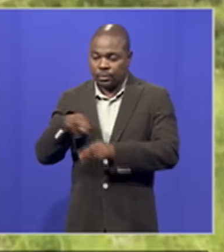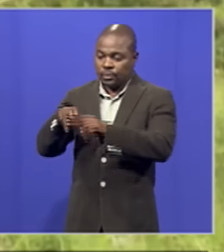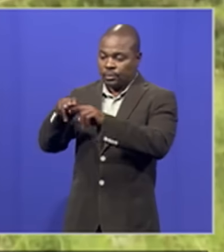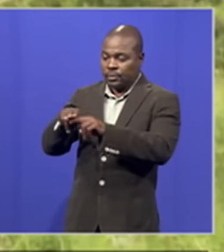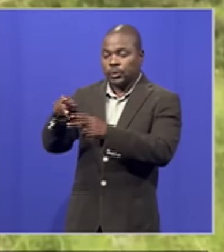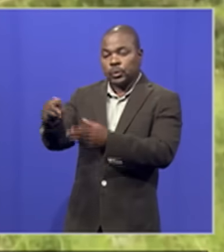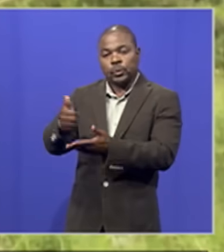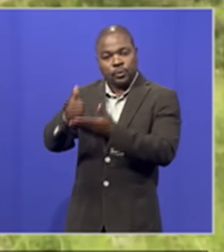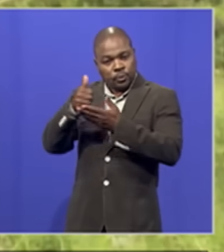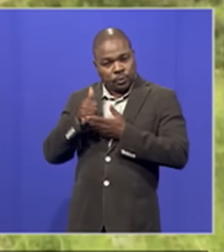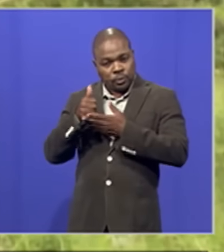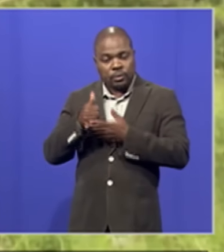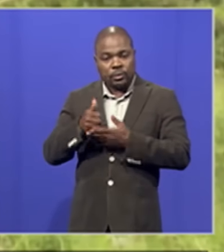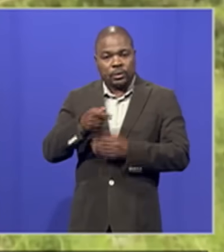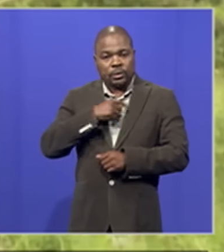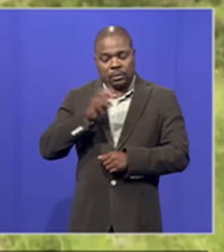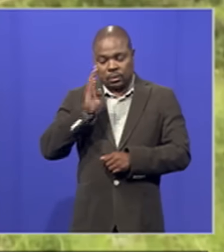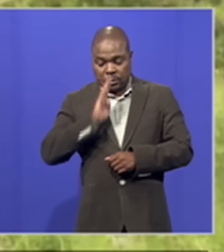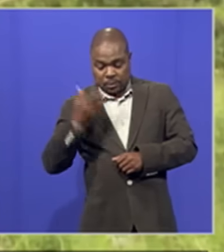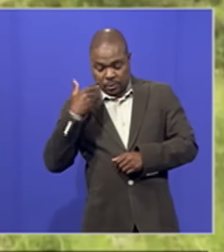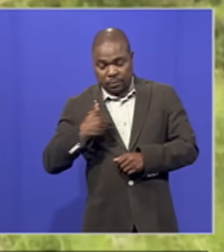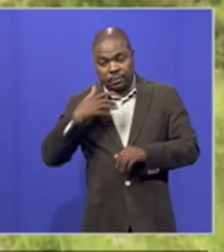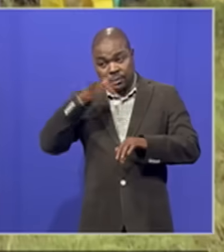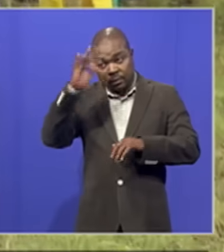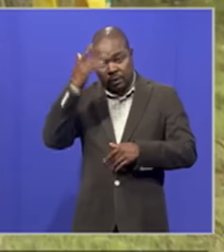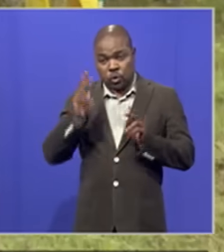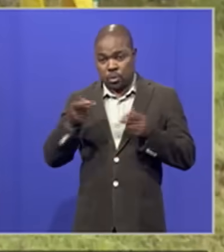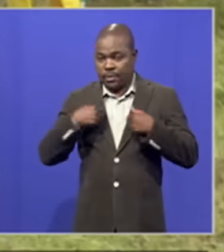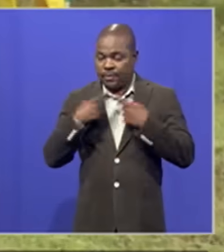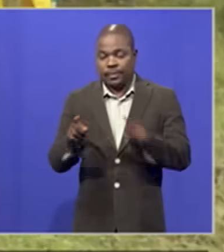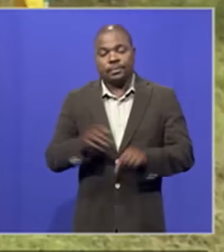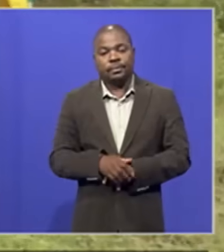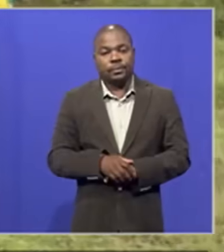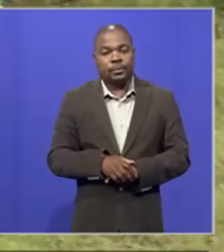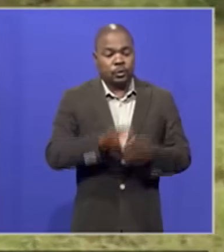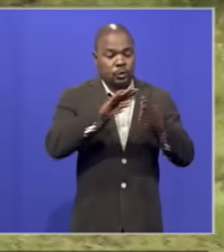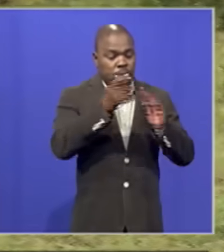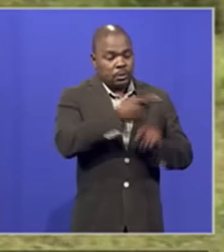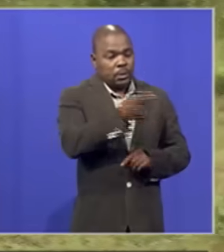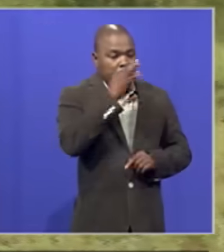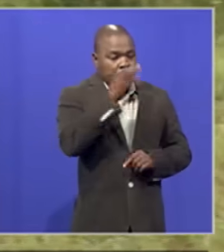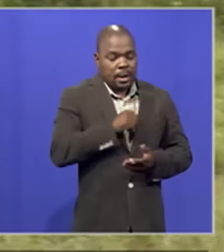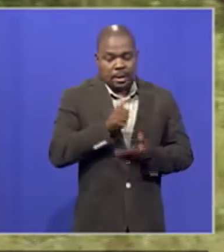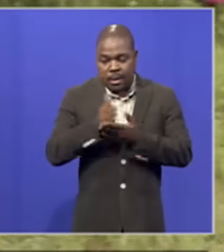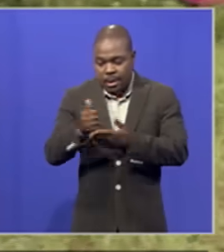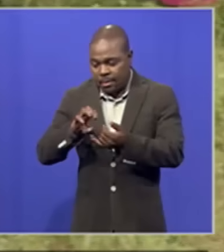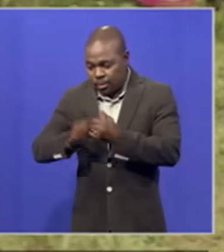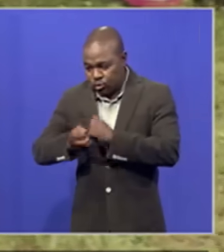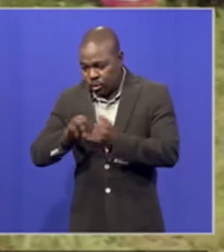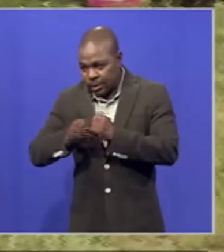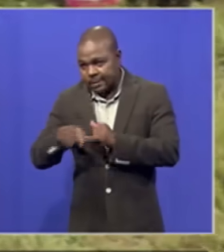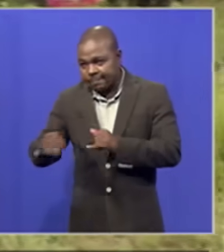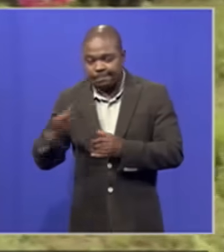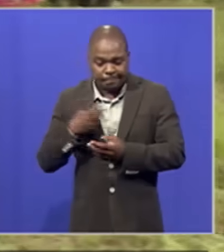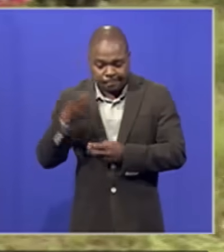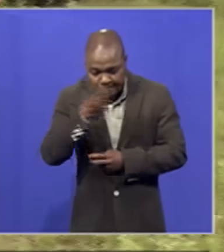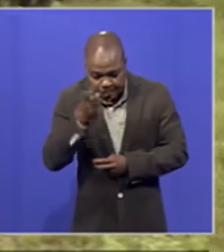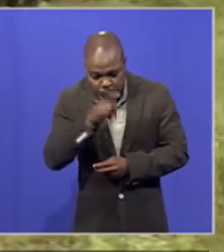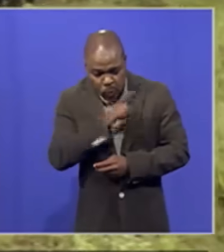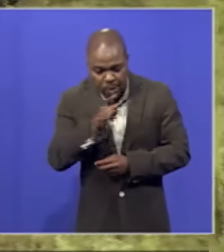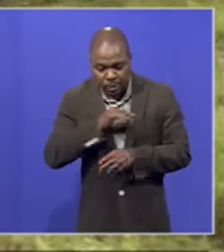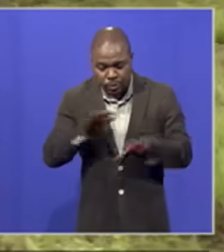helping me. I hit a stroke. I'm sick. I'm not normal. Badudi ba re maiteko a go phološa motho wa sehlabelo a ile a emišwa ka baka